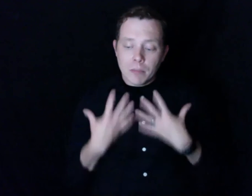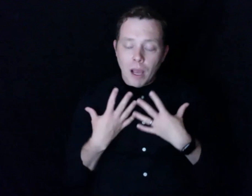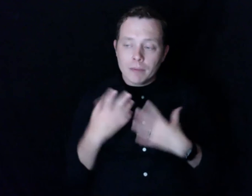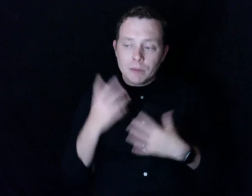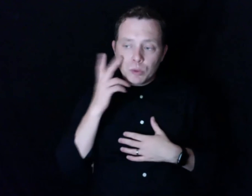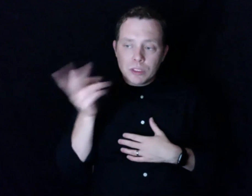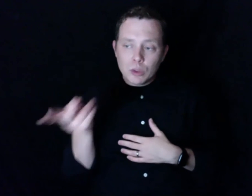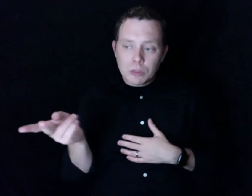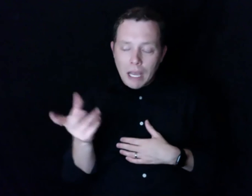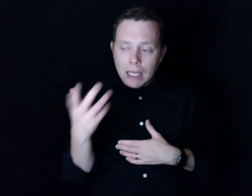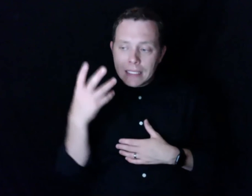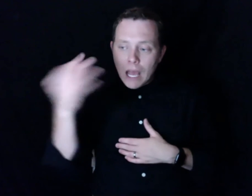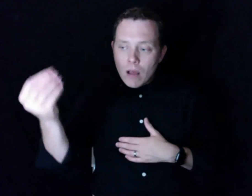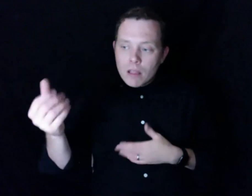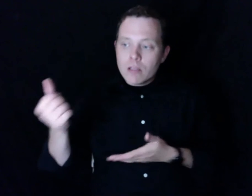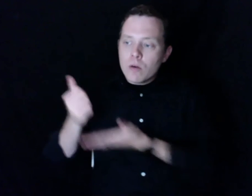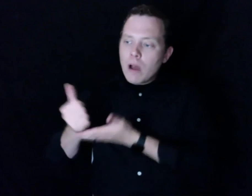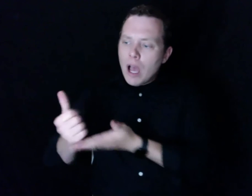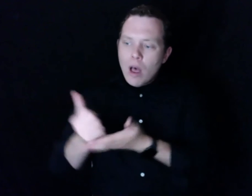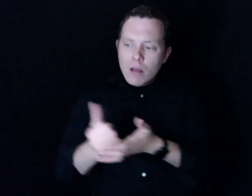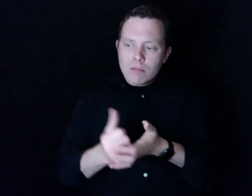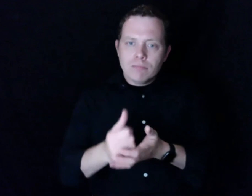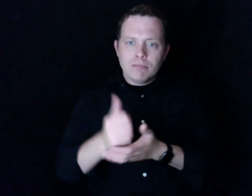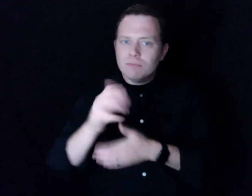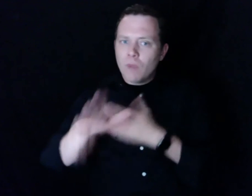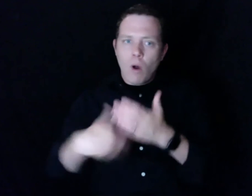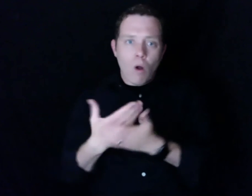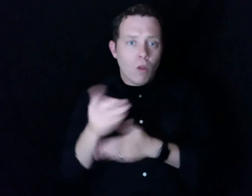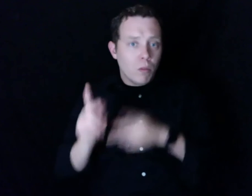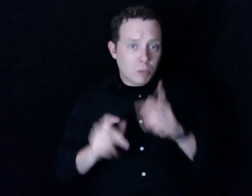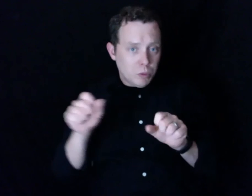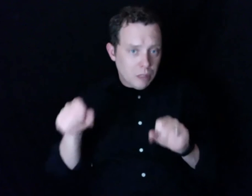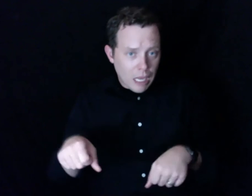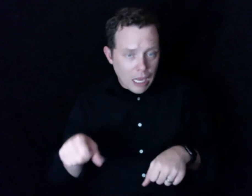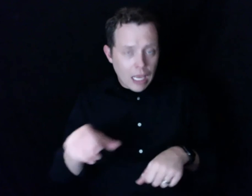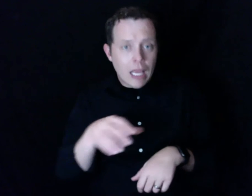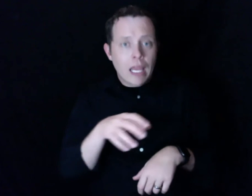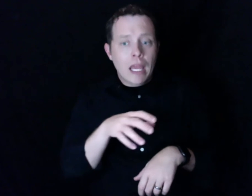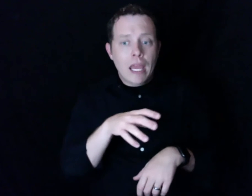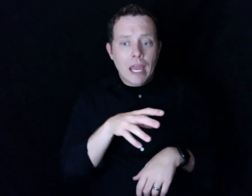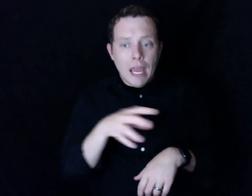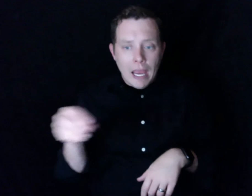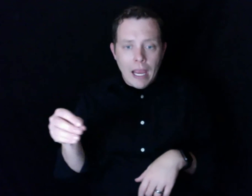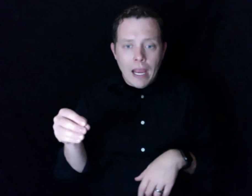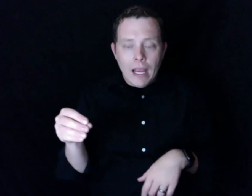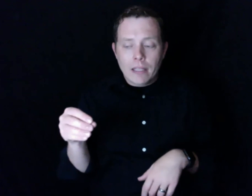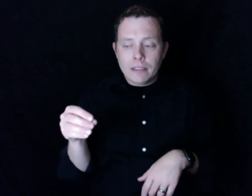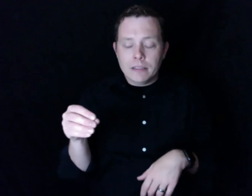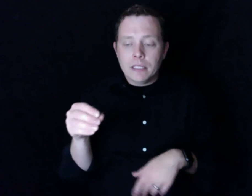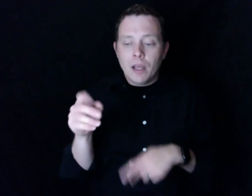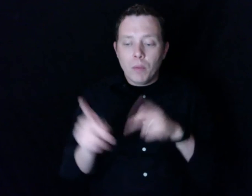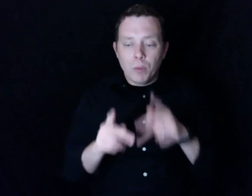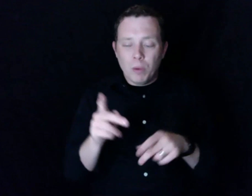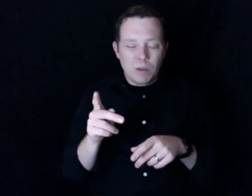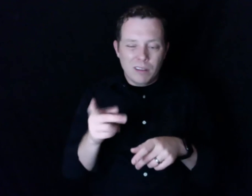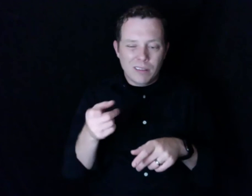there helping everyone that you can, and people who are sometimes unable to get medical care through any